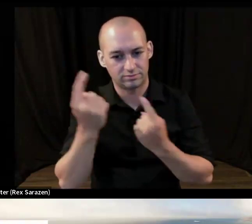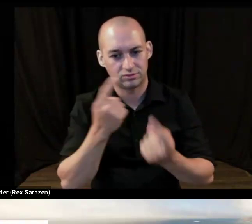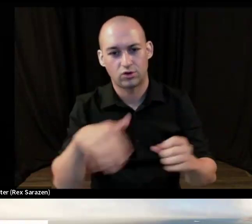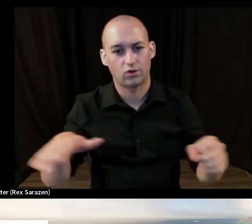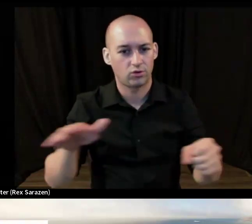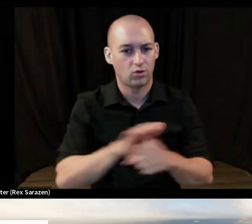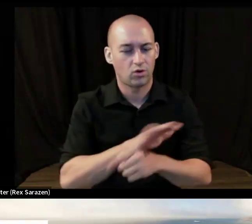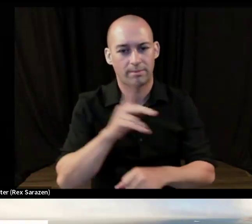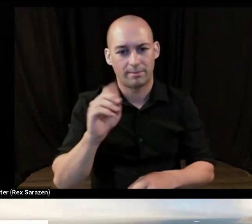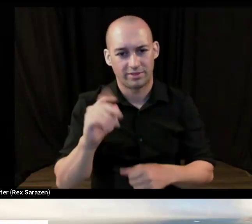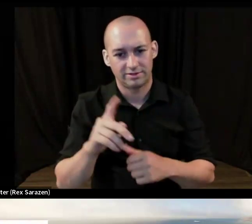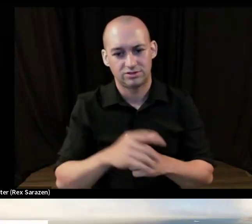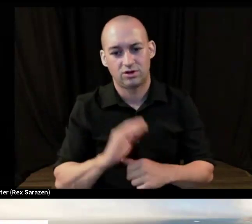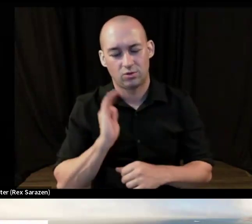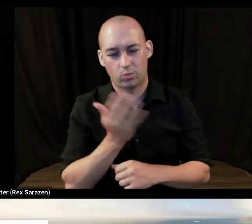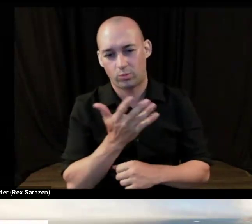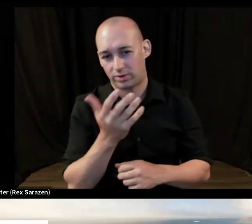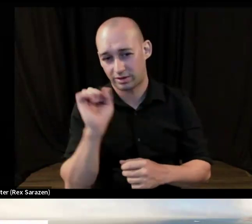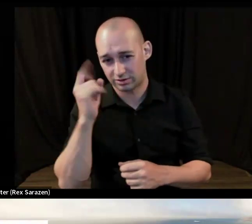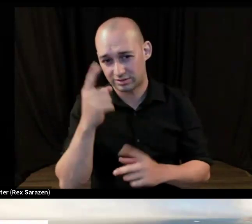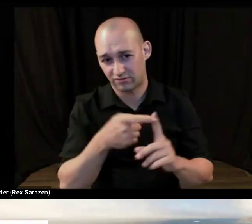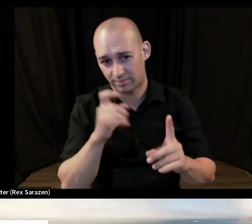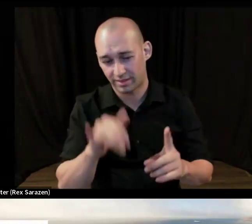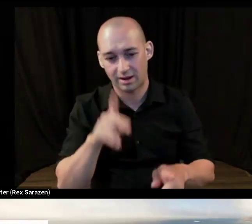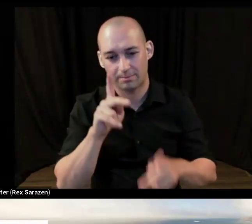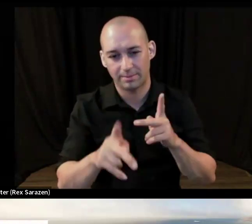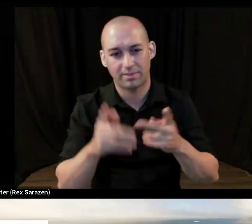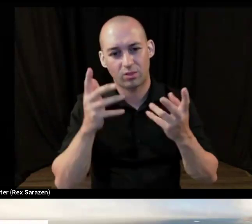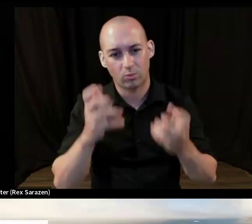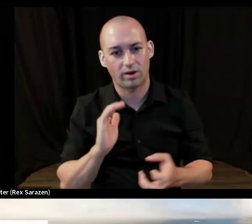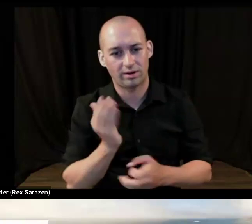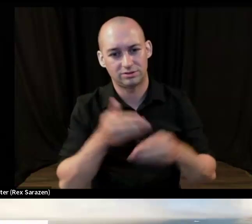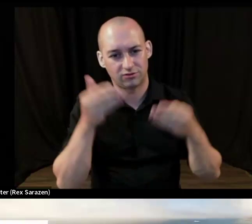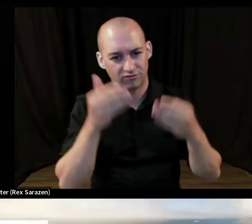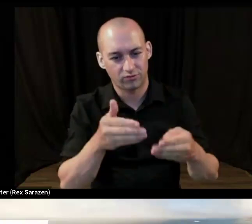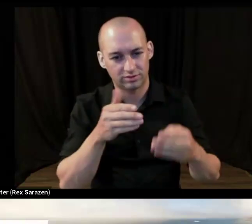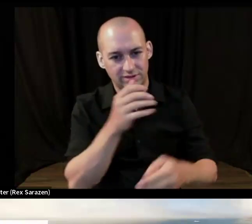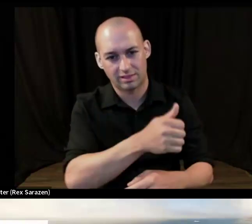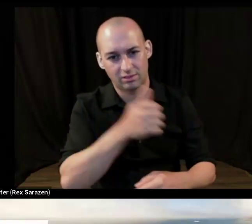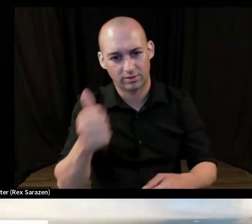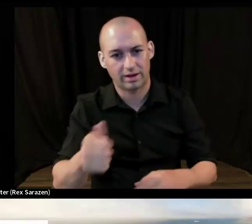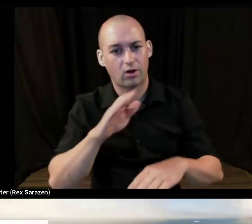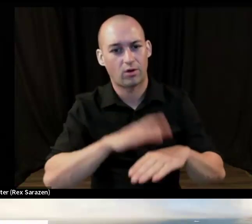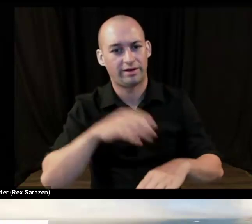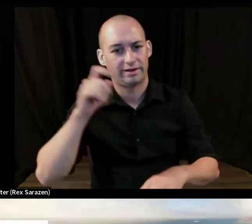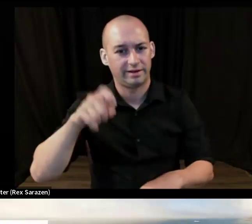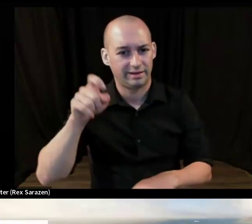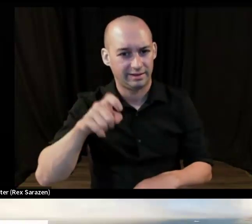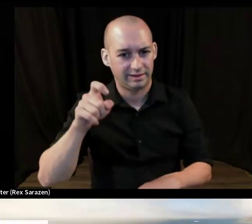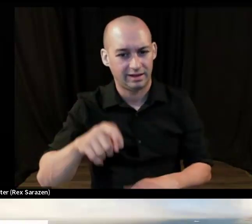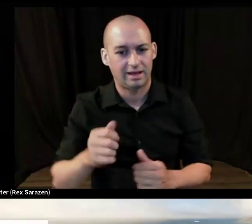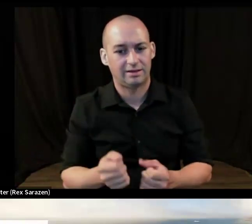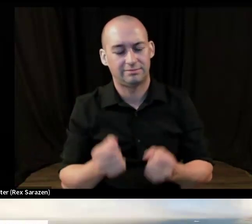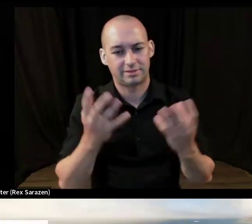population. So what we got from that was, folks really want us to focus on allocating based on need, right? Where are the